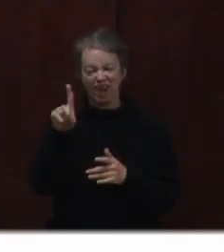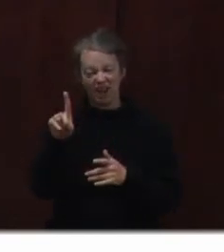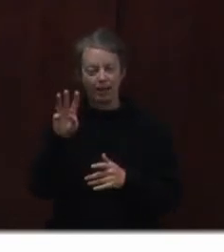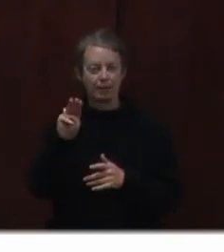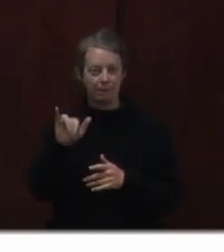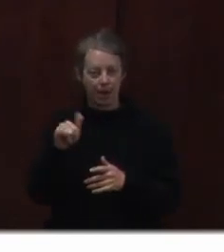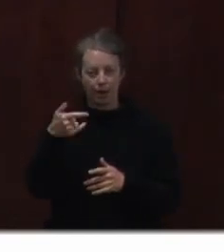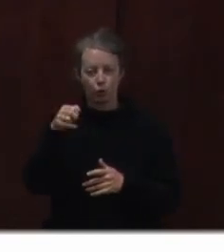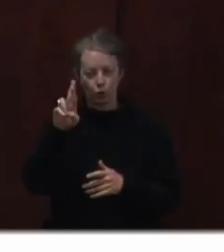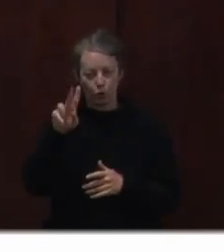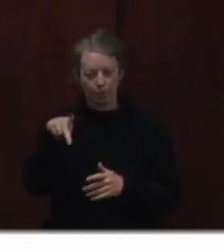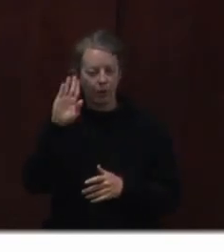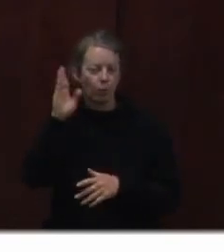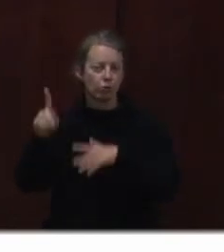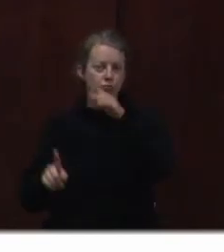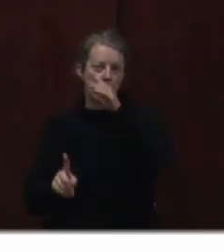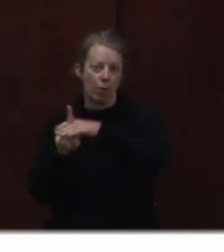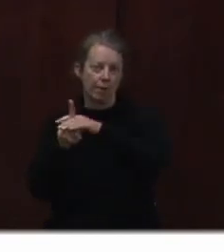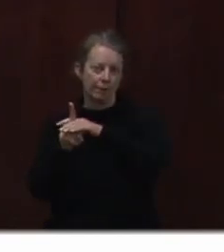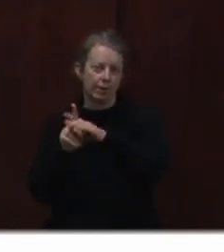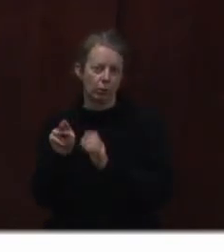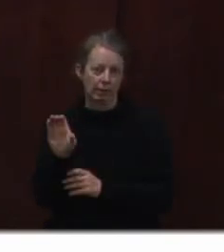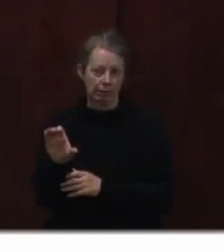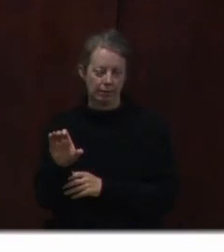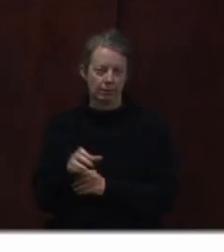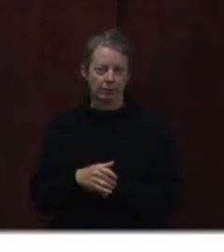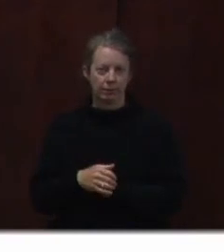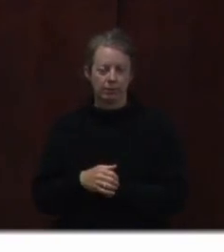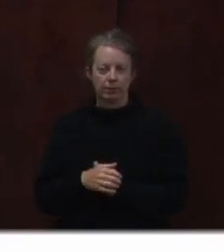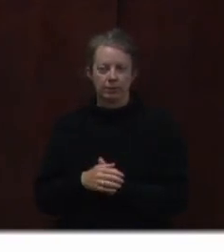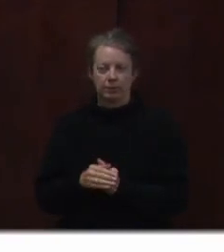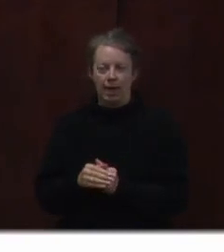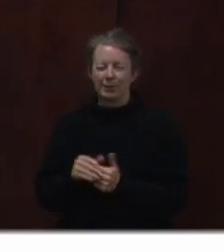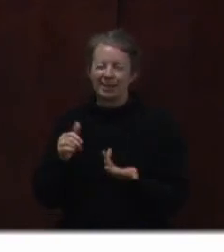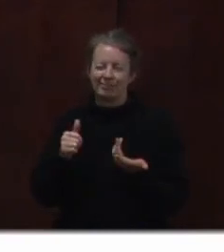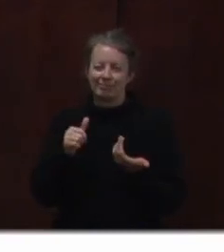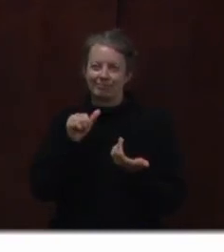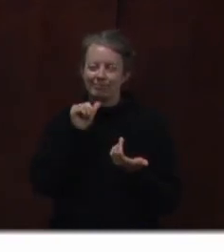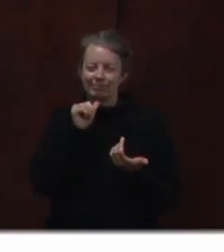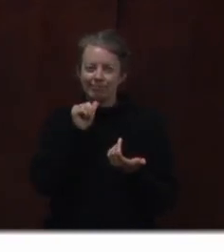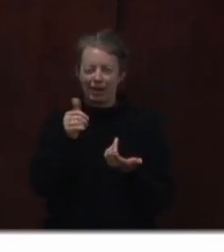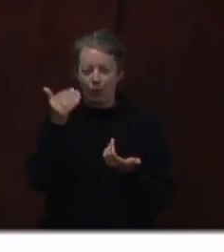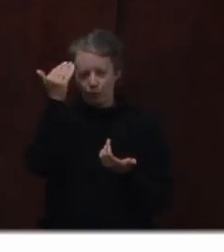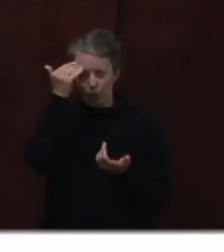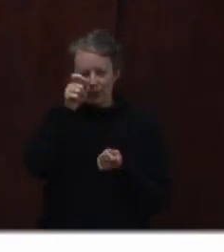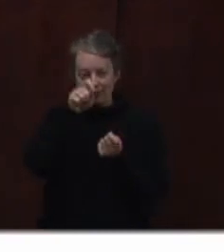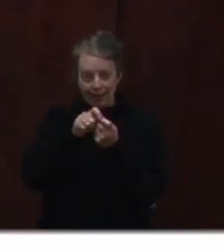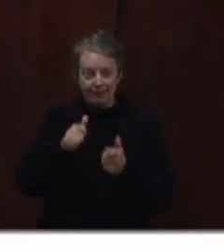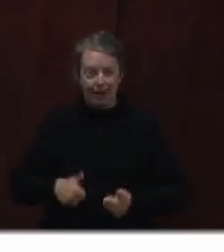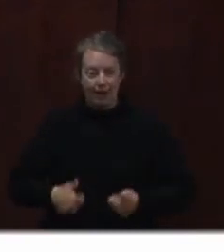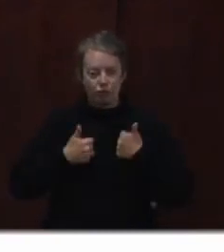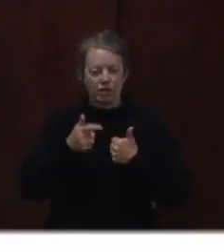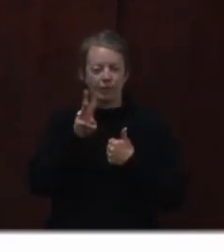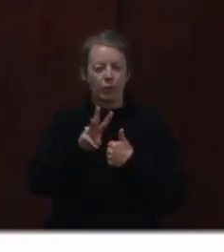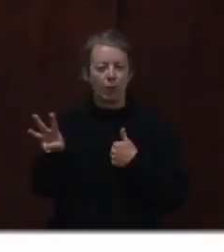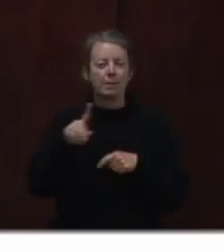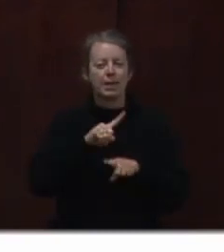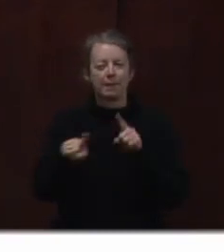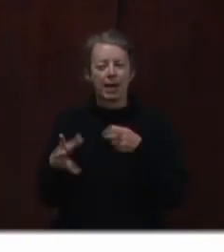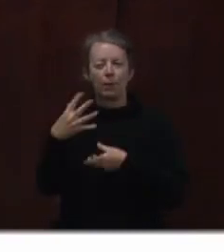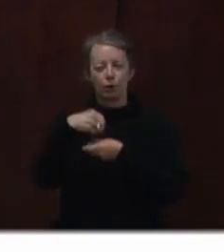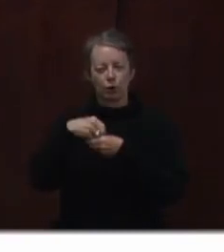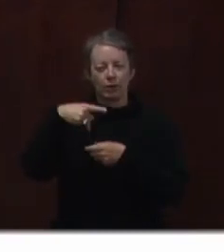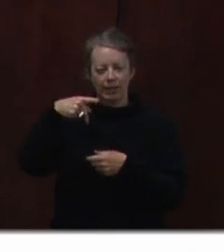I hesitate saying the website and not getting it right, but we will get that out to folks, and I'll be sure it's in the press release